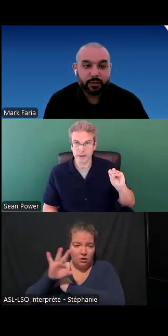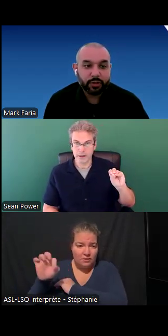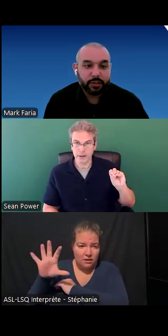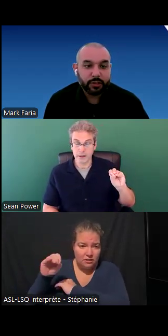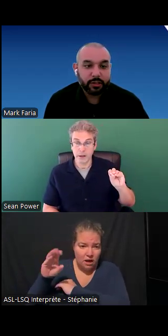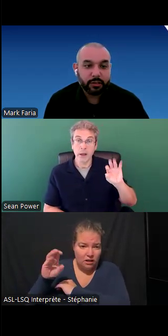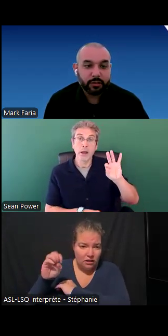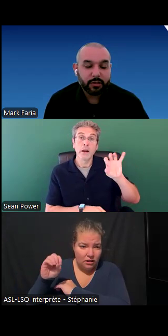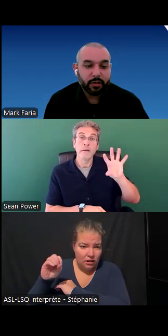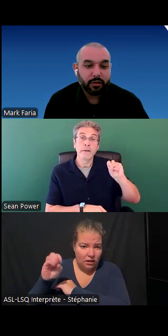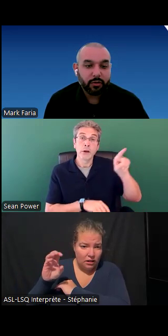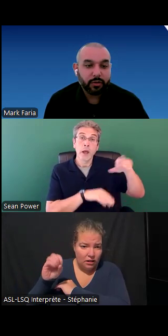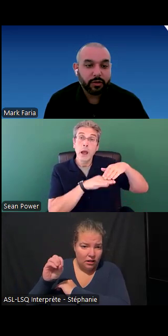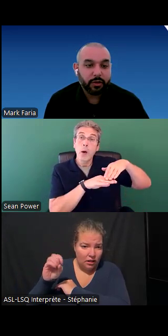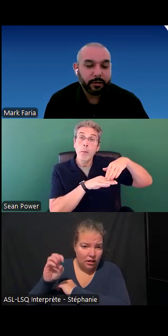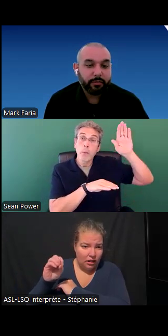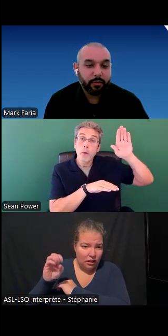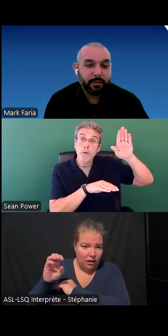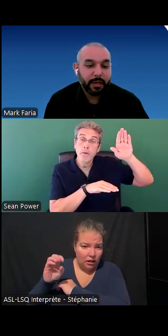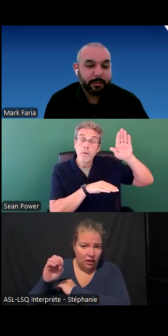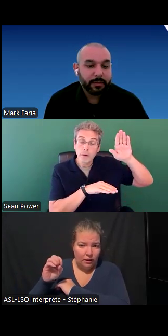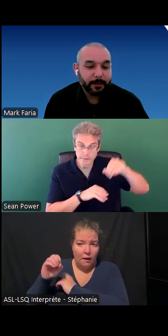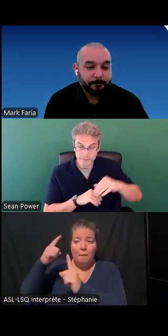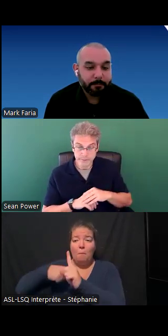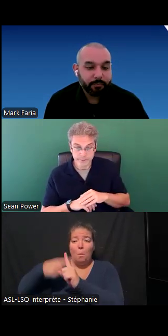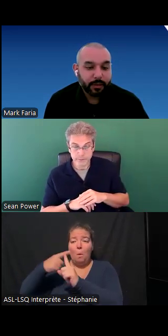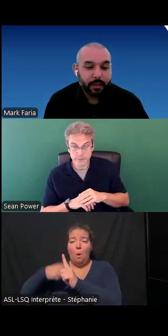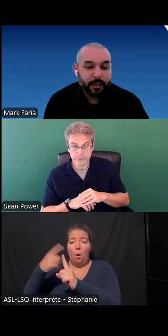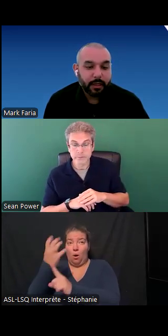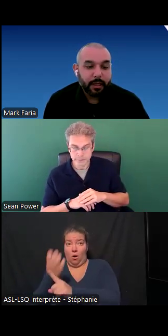receiving social assistance or solidarity program payments.